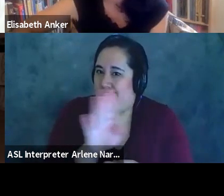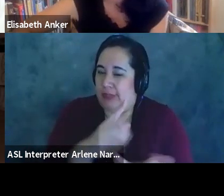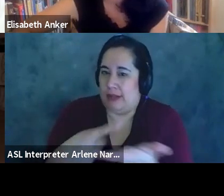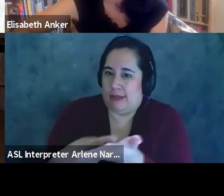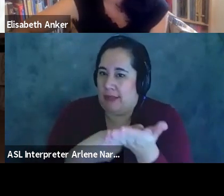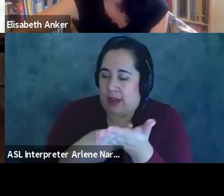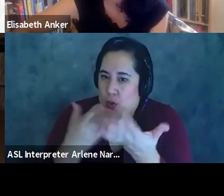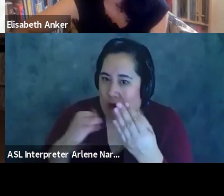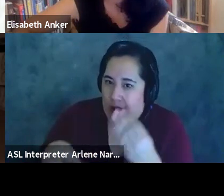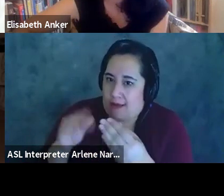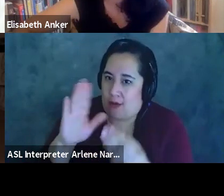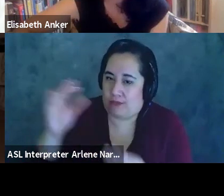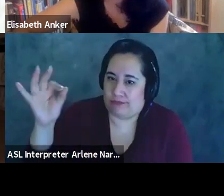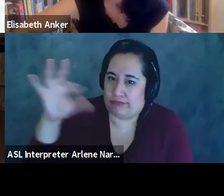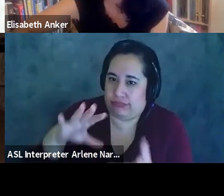to